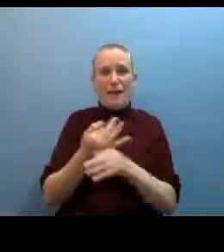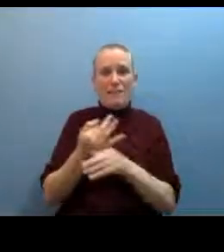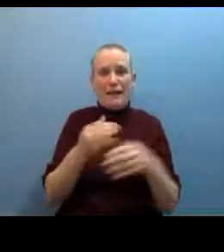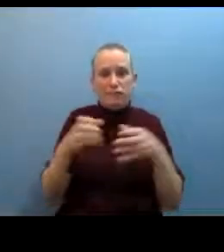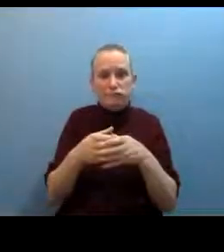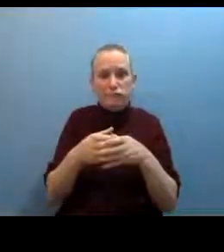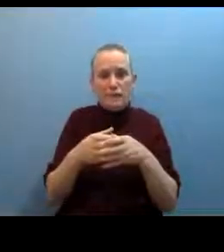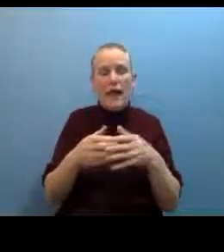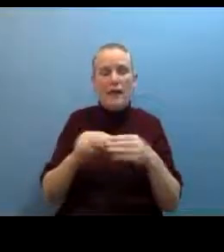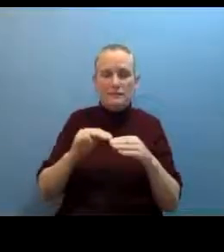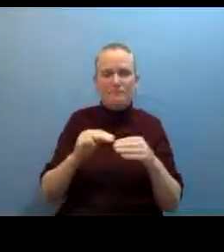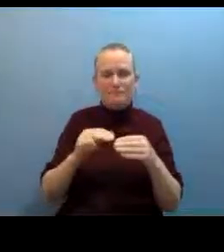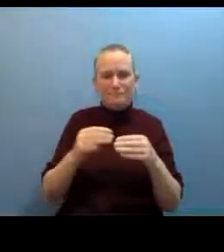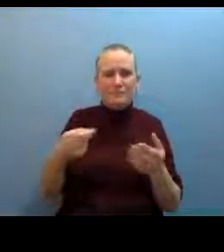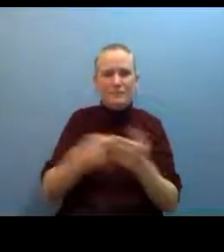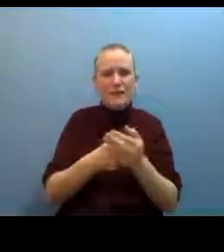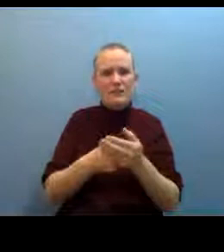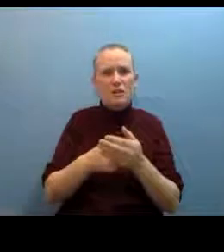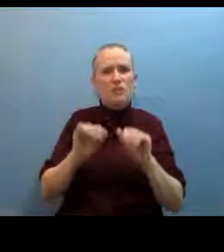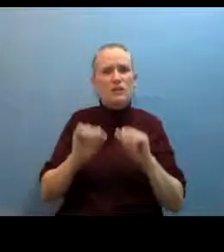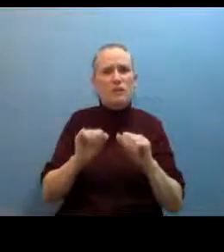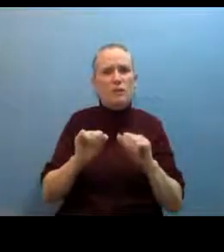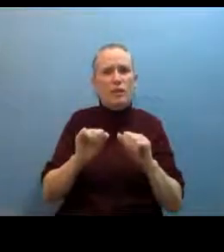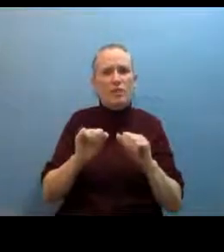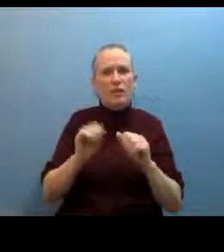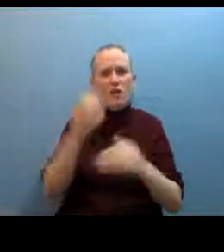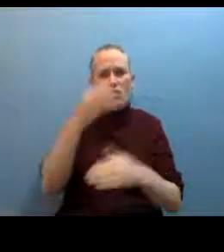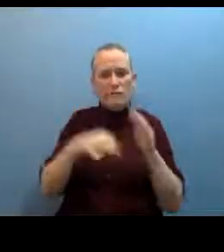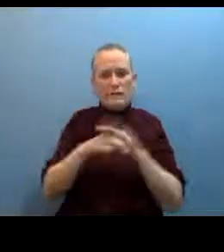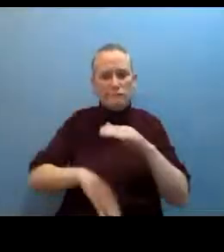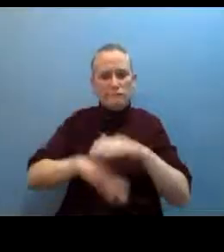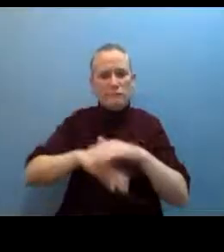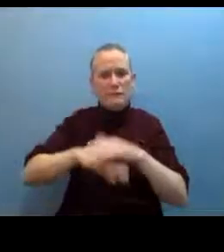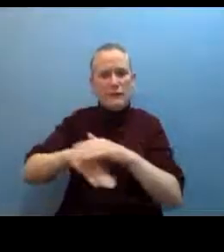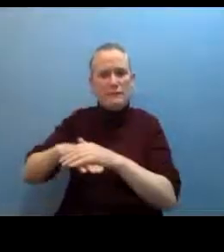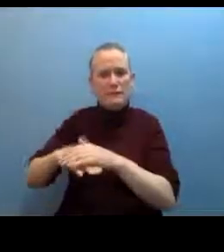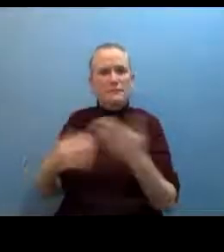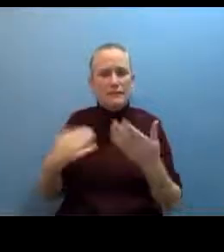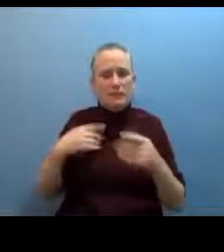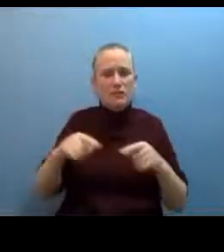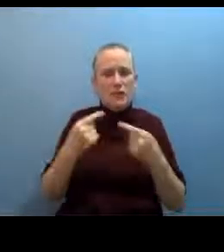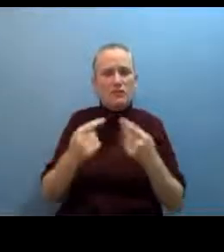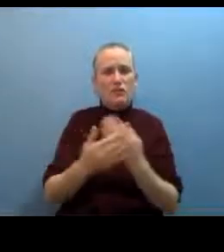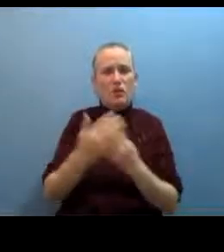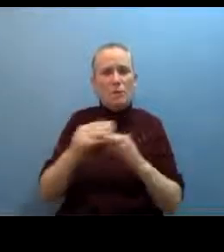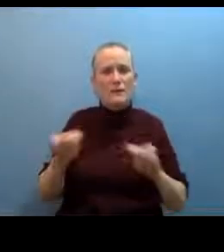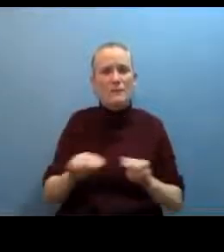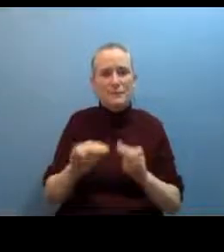pressure, restrictions. So that can be a challenge for young people.